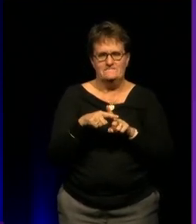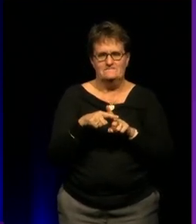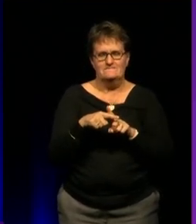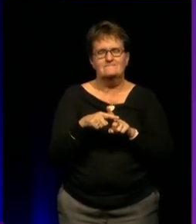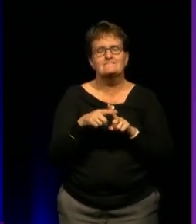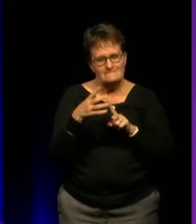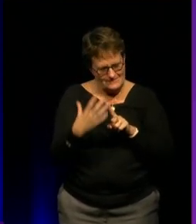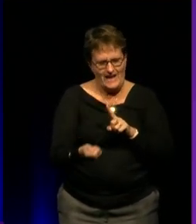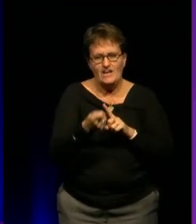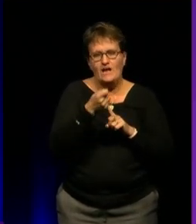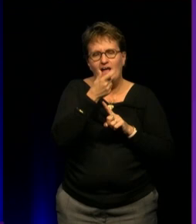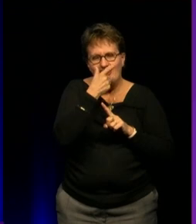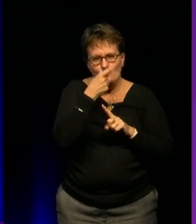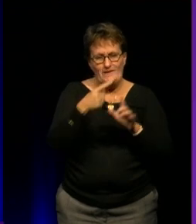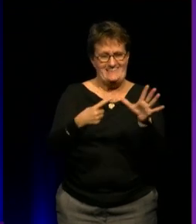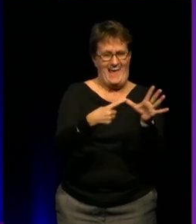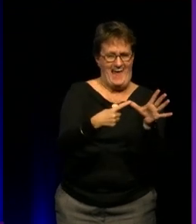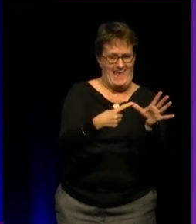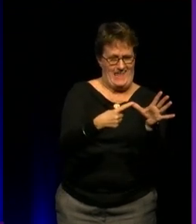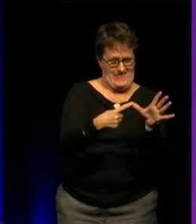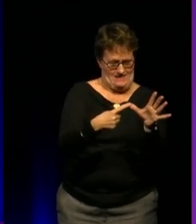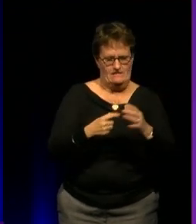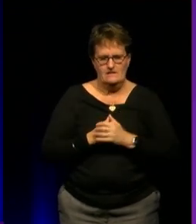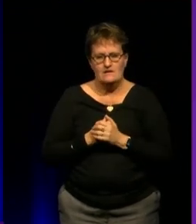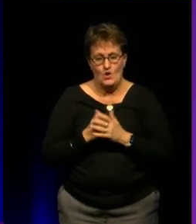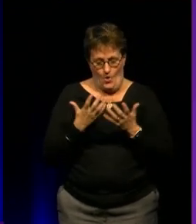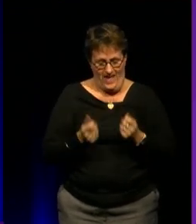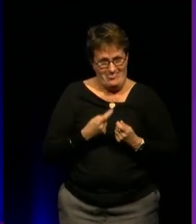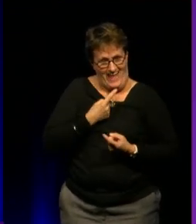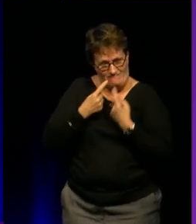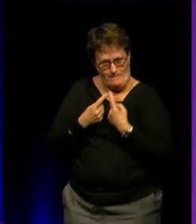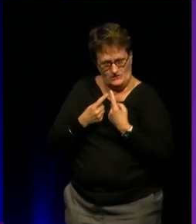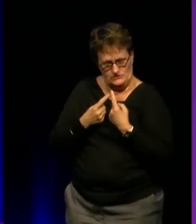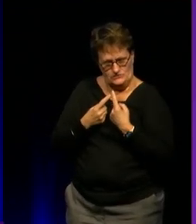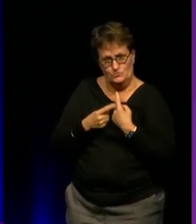A. And it was with that bit of information that I could go